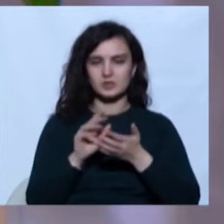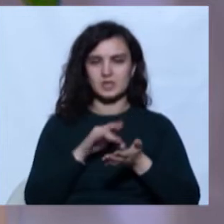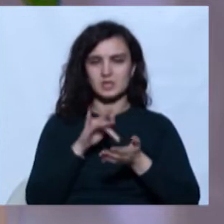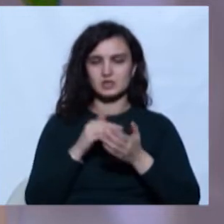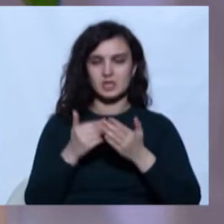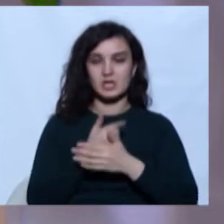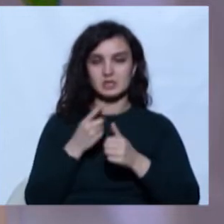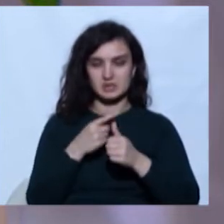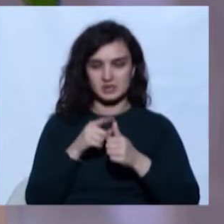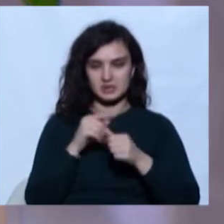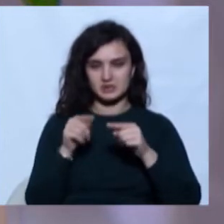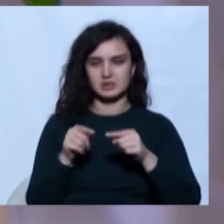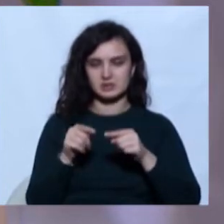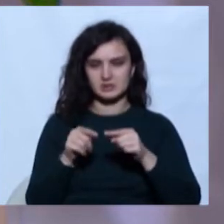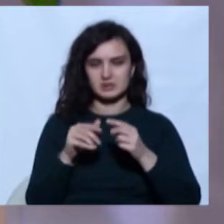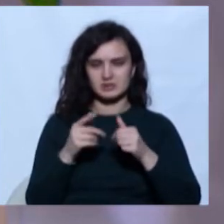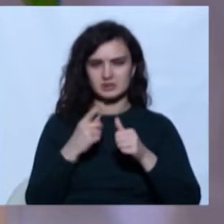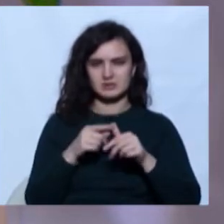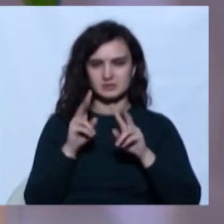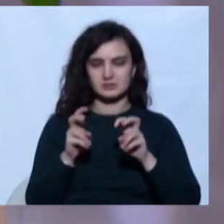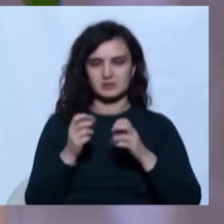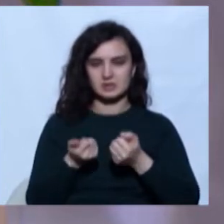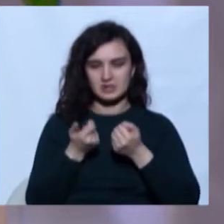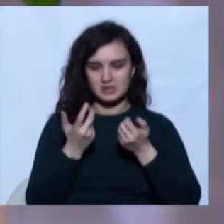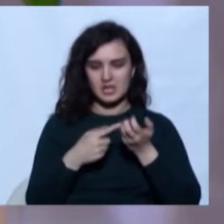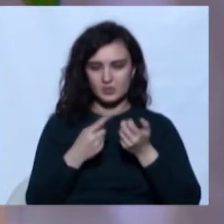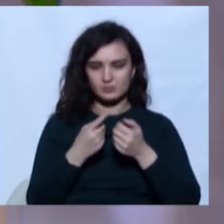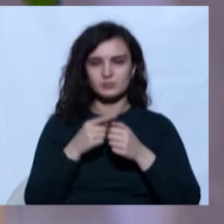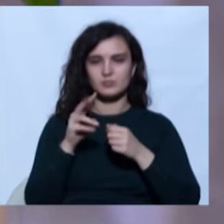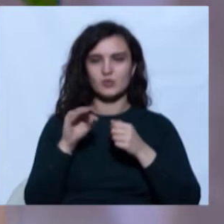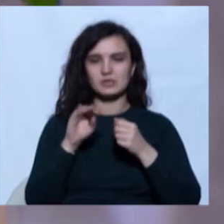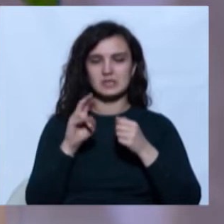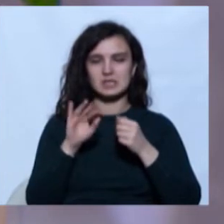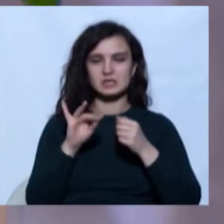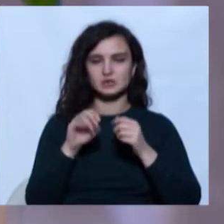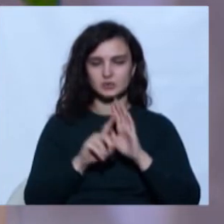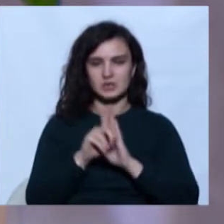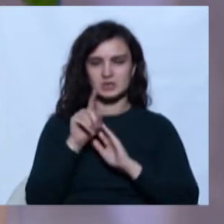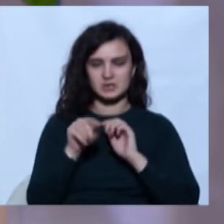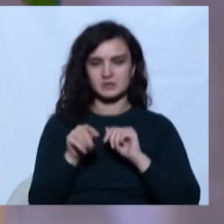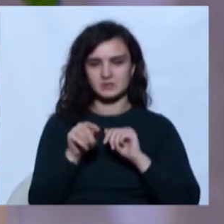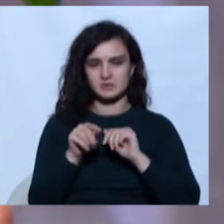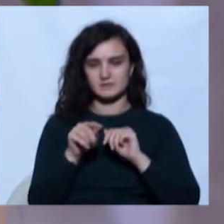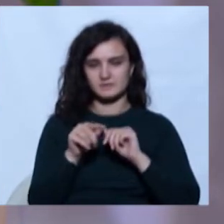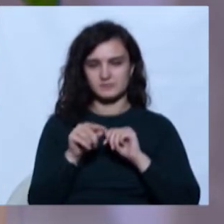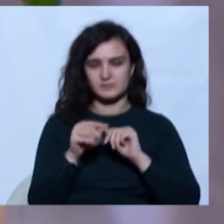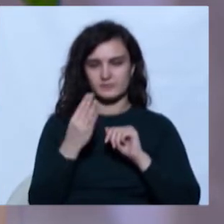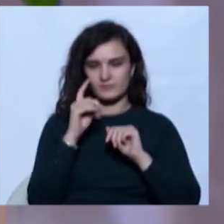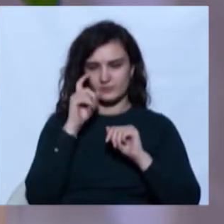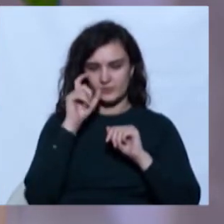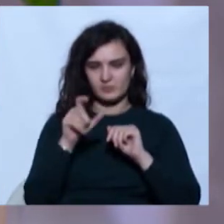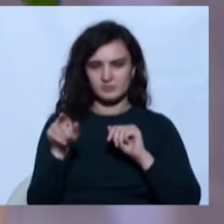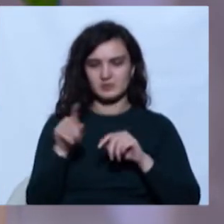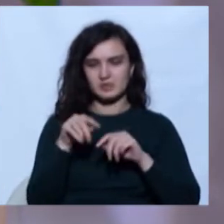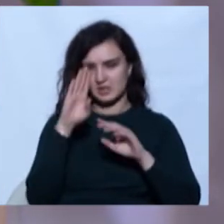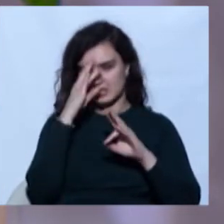name. He takes on the name of the Count of Monte Cristo, and he decides to get revenge on the four men who betrayed